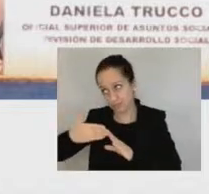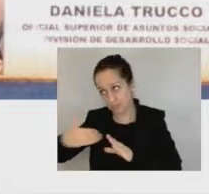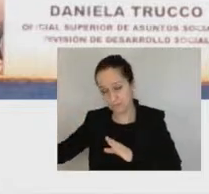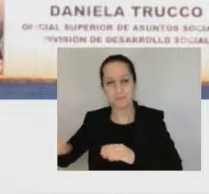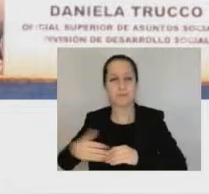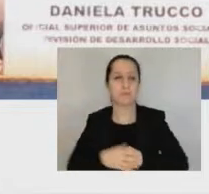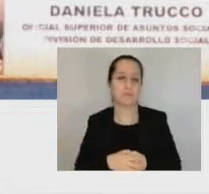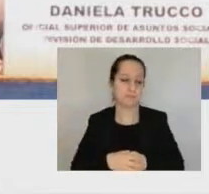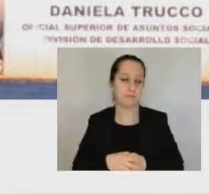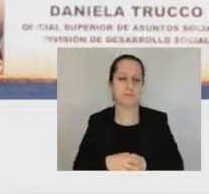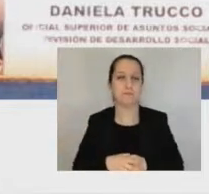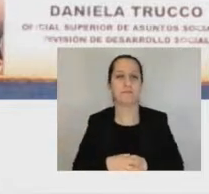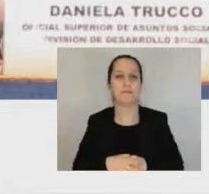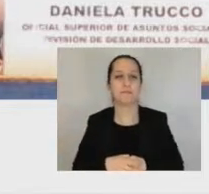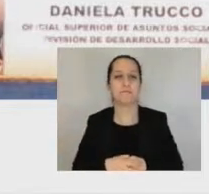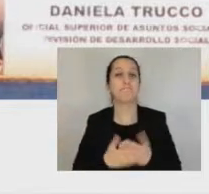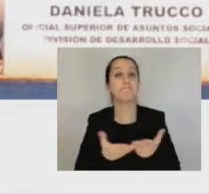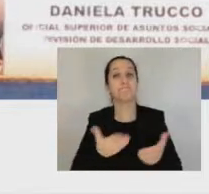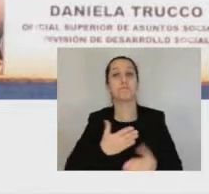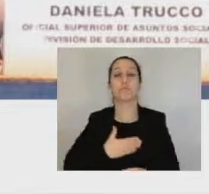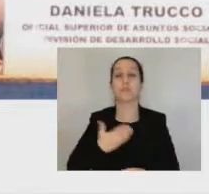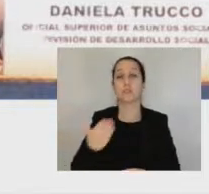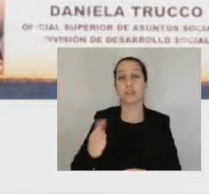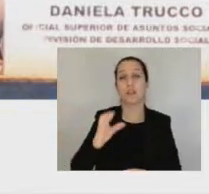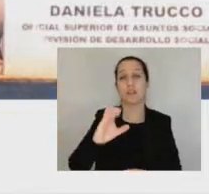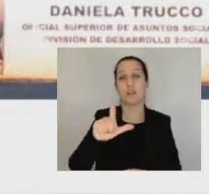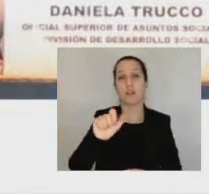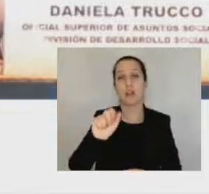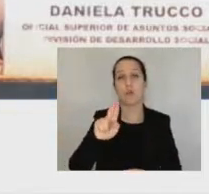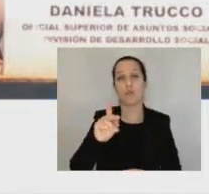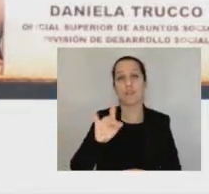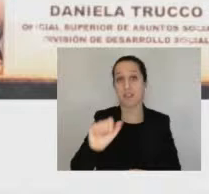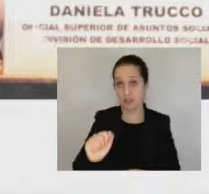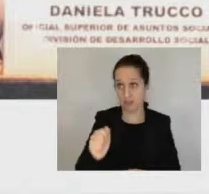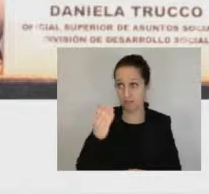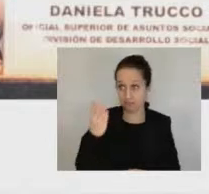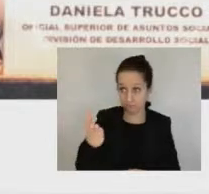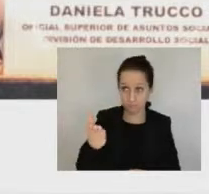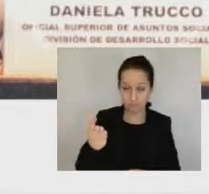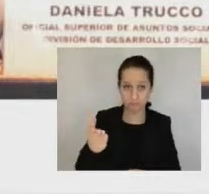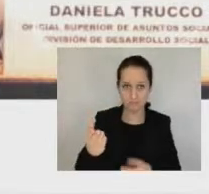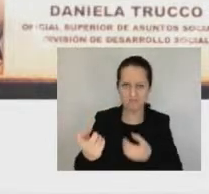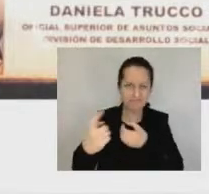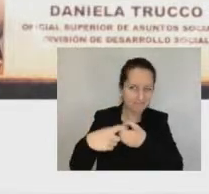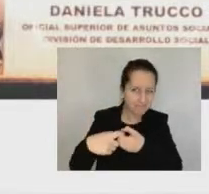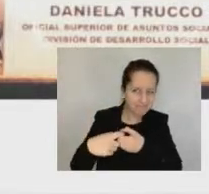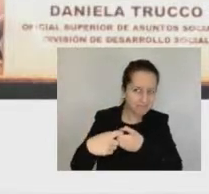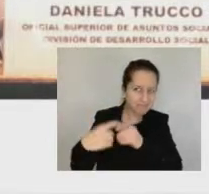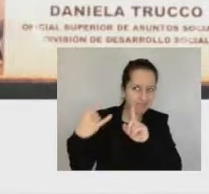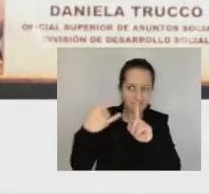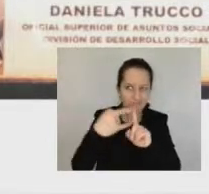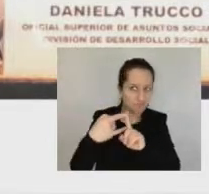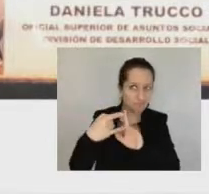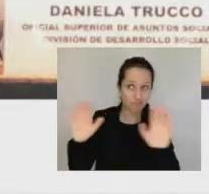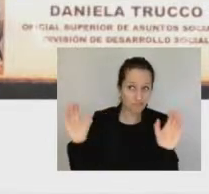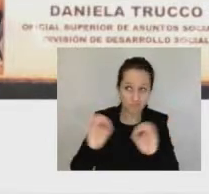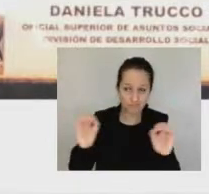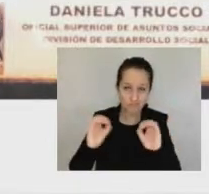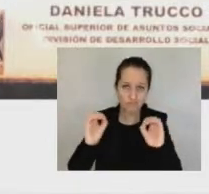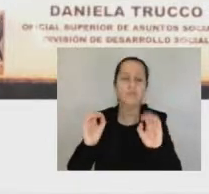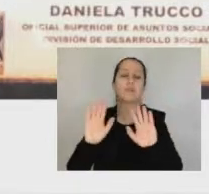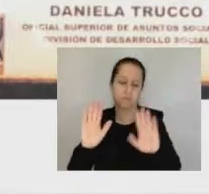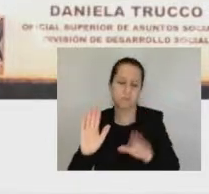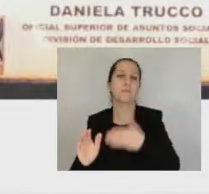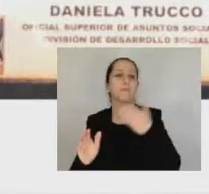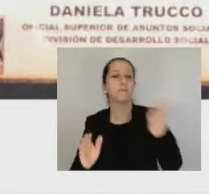period if we have time. First, allow me to give the floor to Claudia Costine, if she's online. If not, I